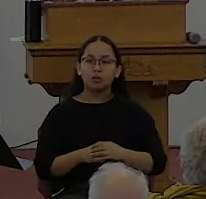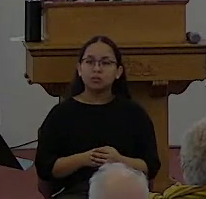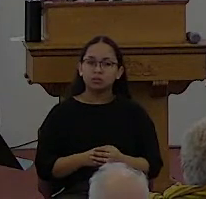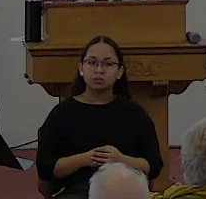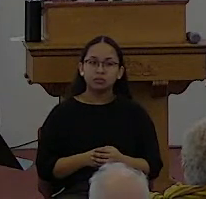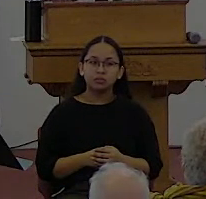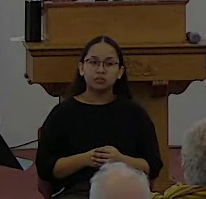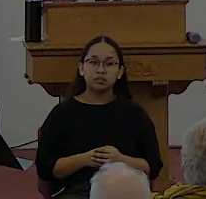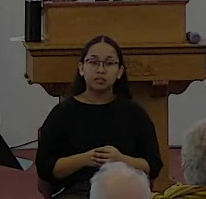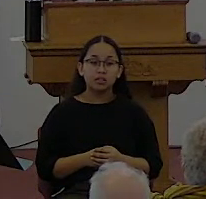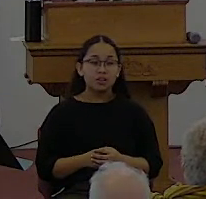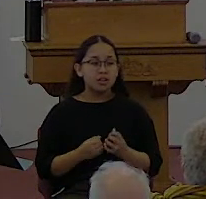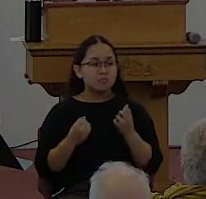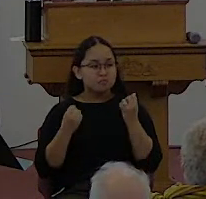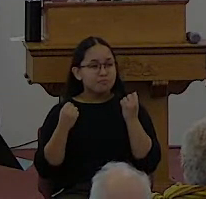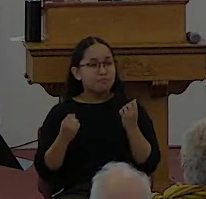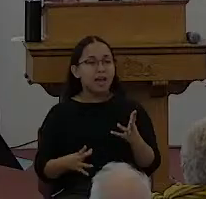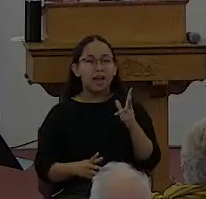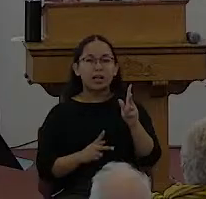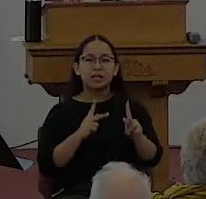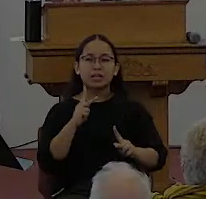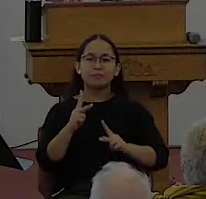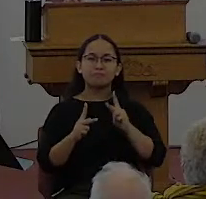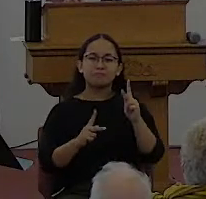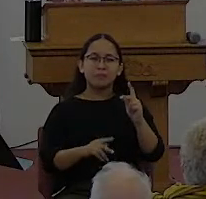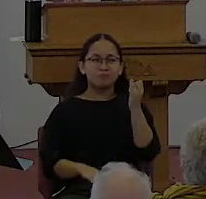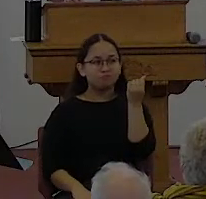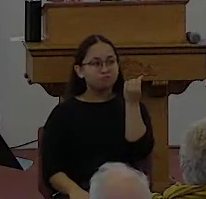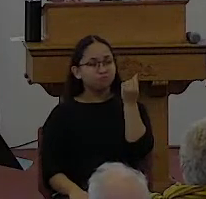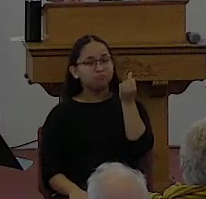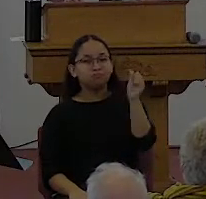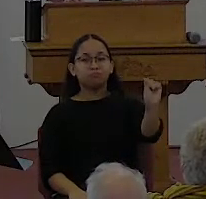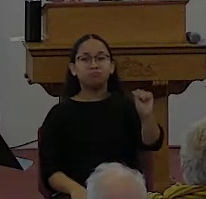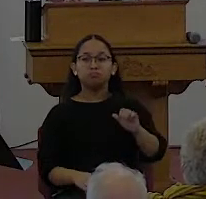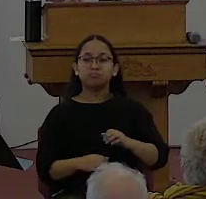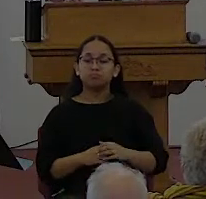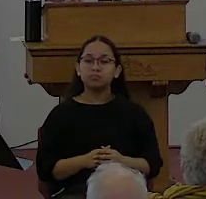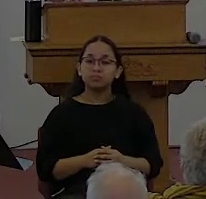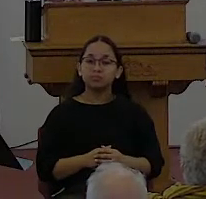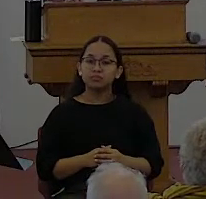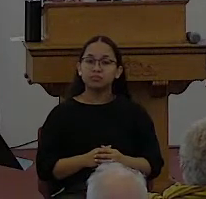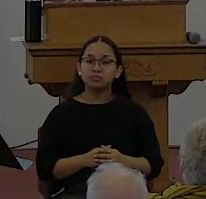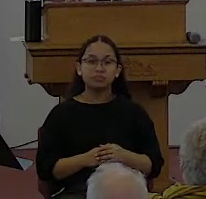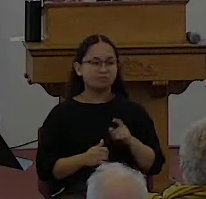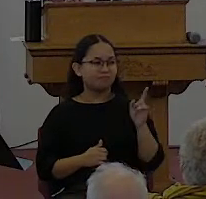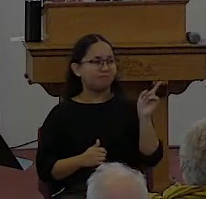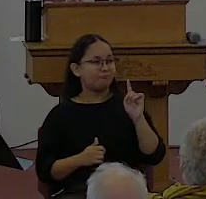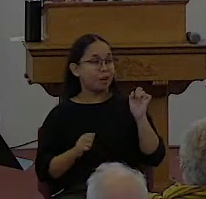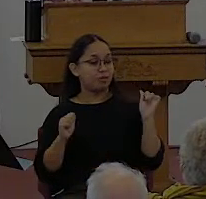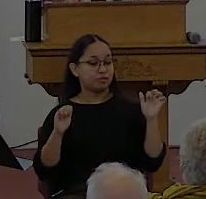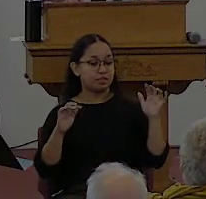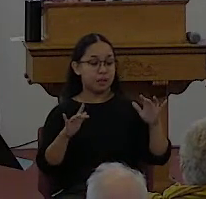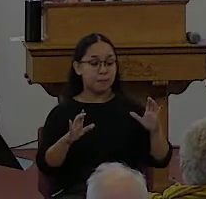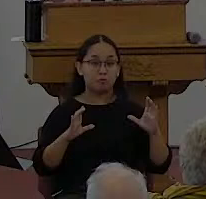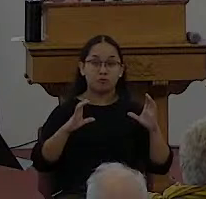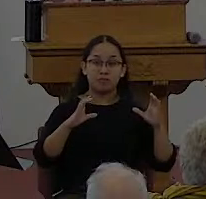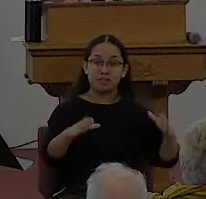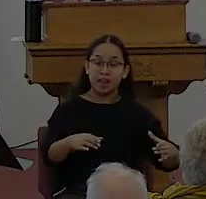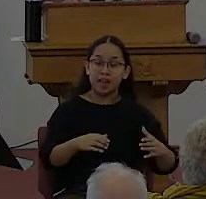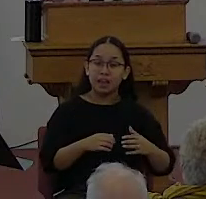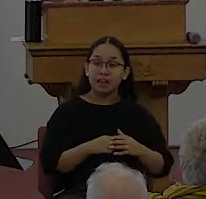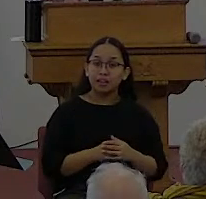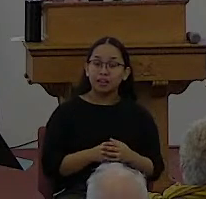are rising up. And wherever they are assembled today, the cry